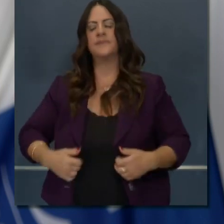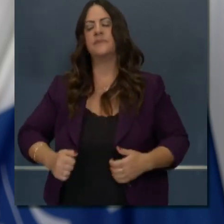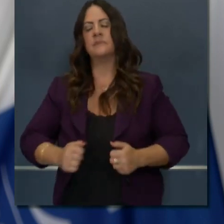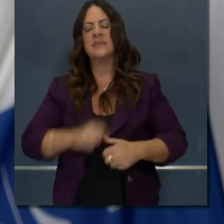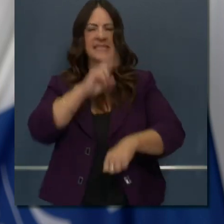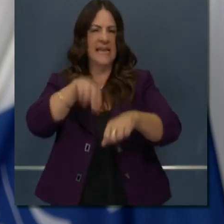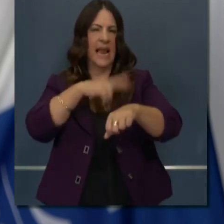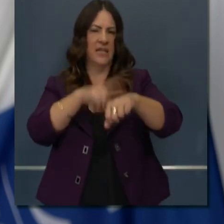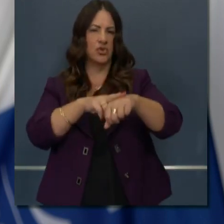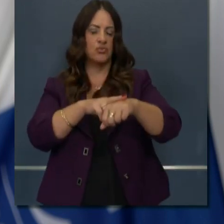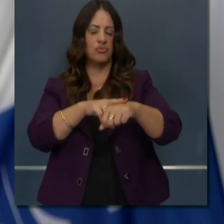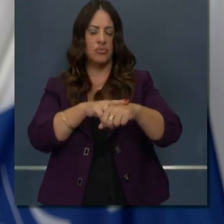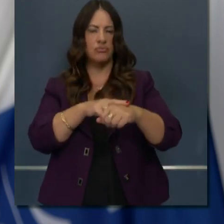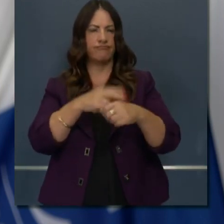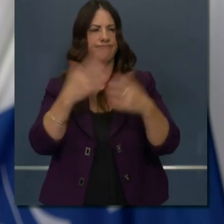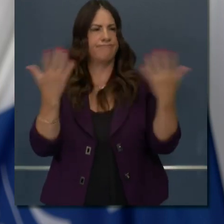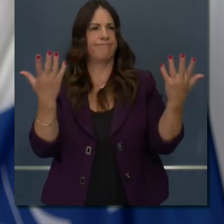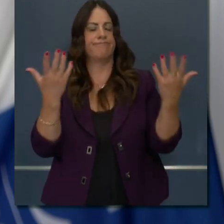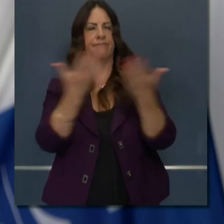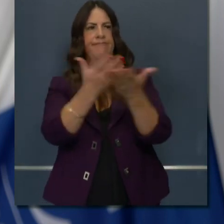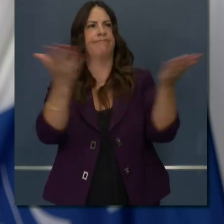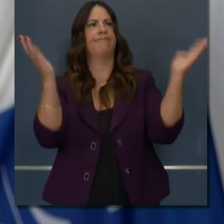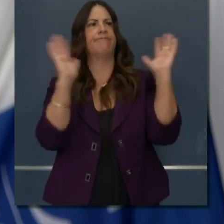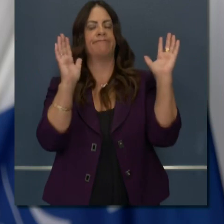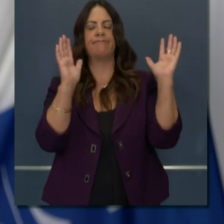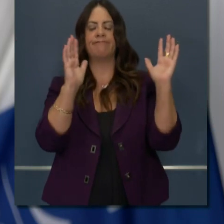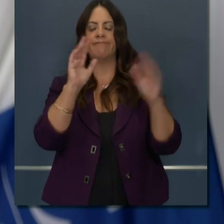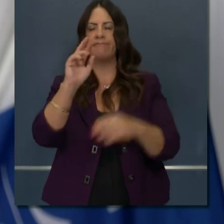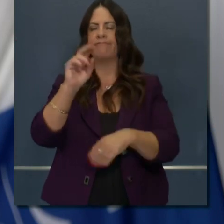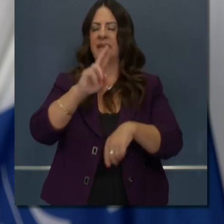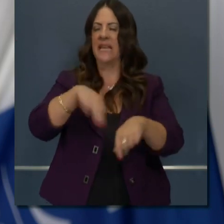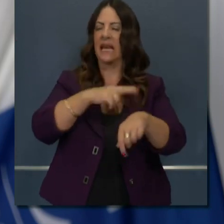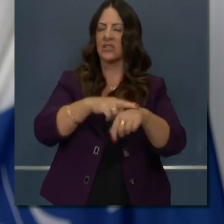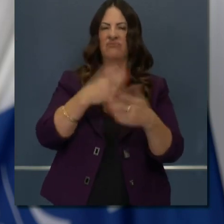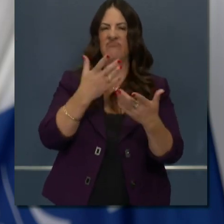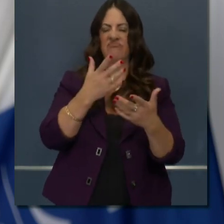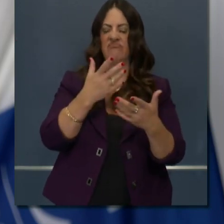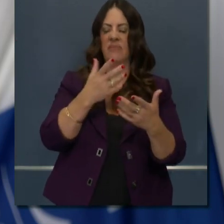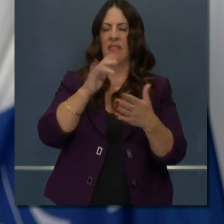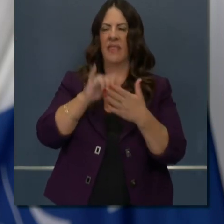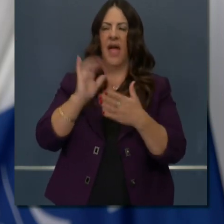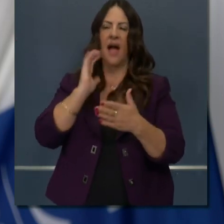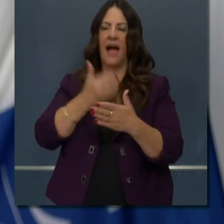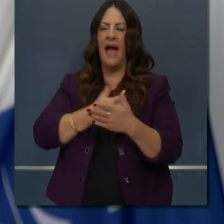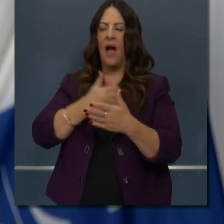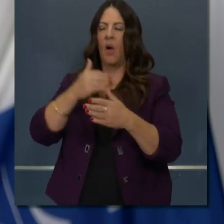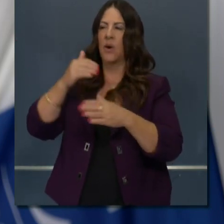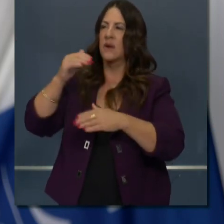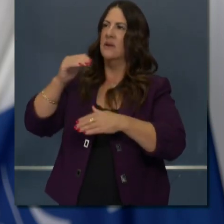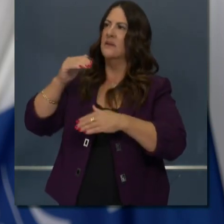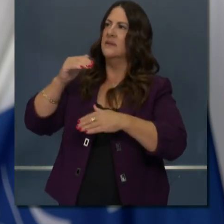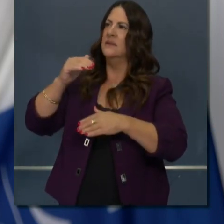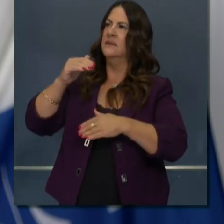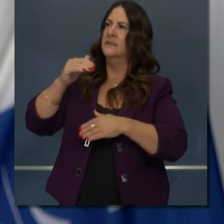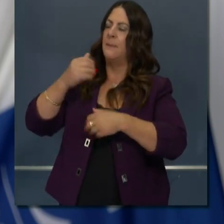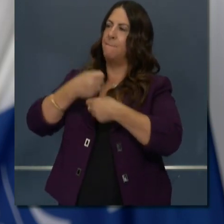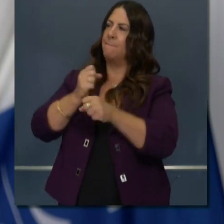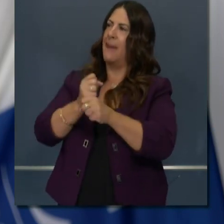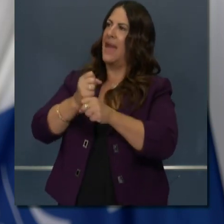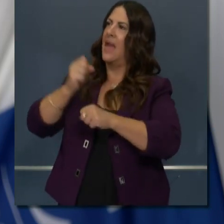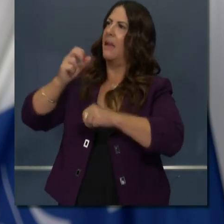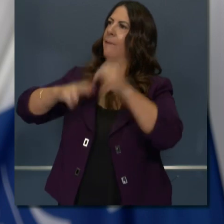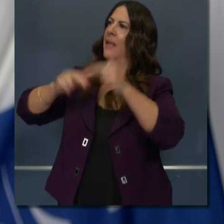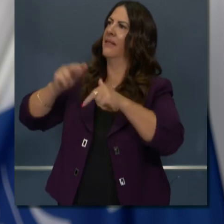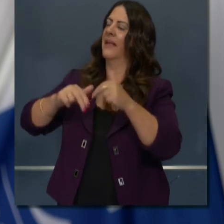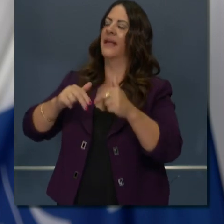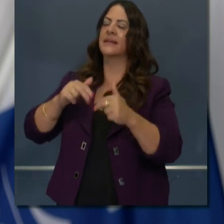nature to expose the deficiencies in our built systems. But I can assure you that a building built